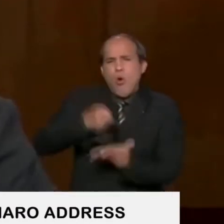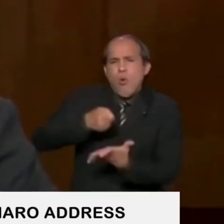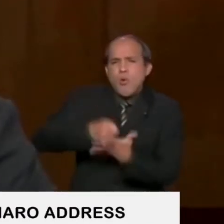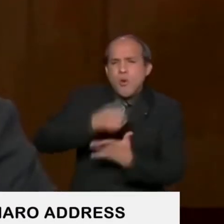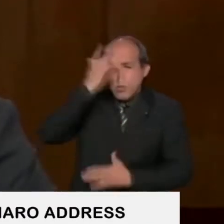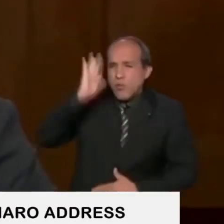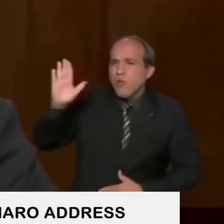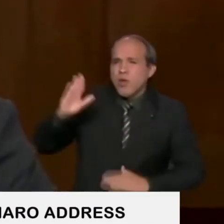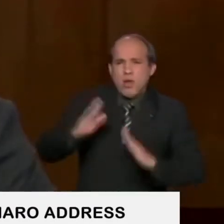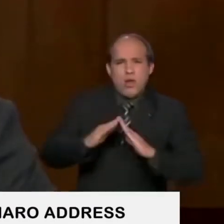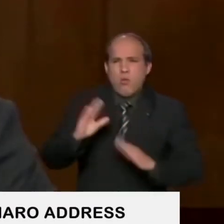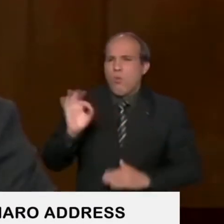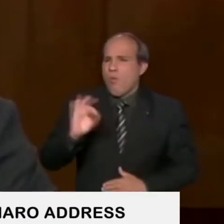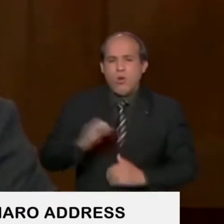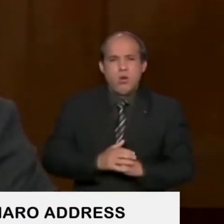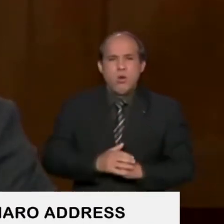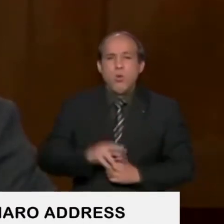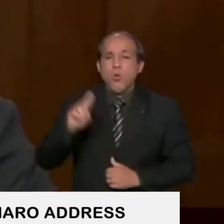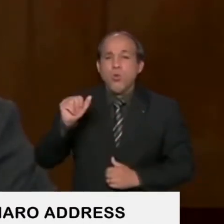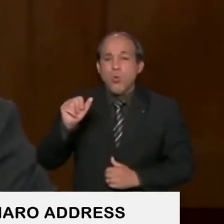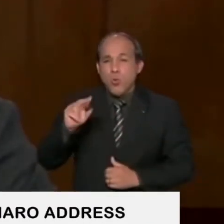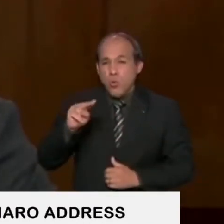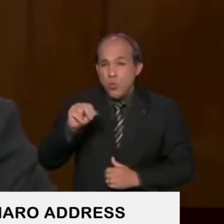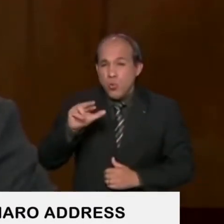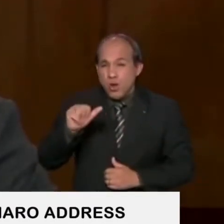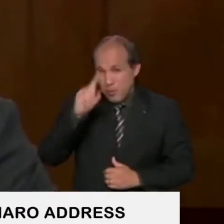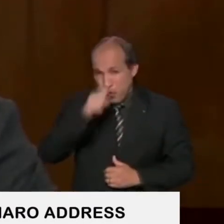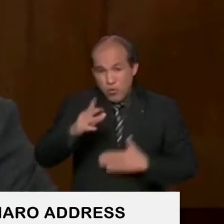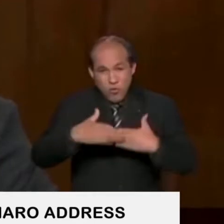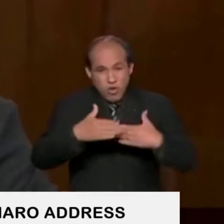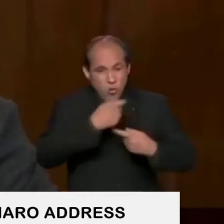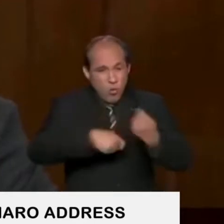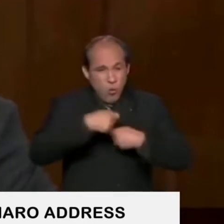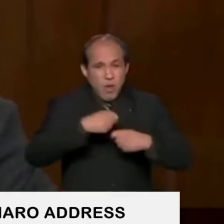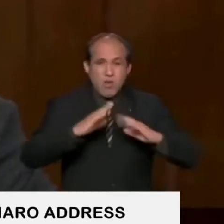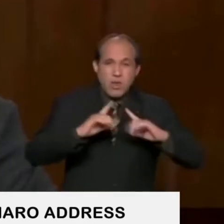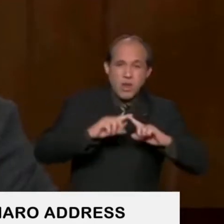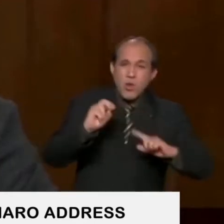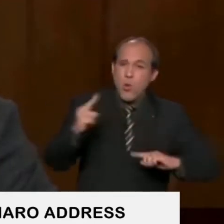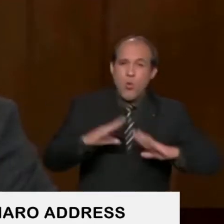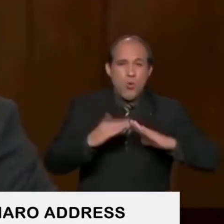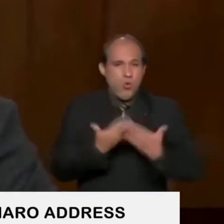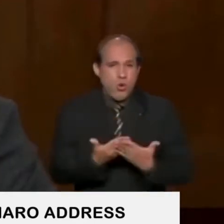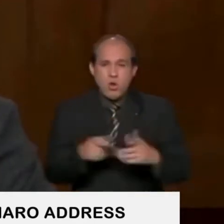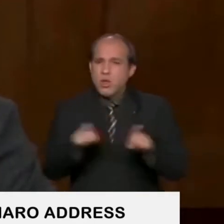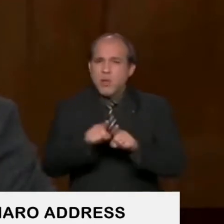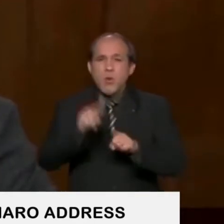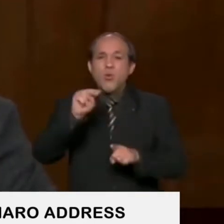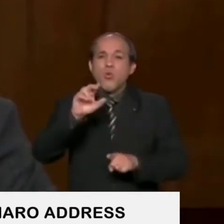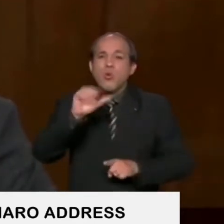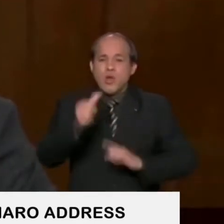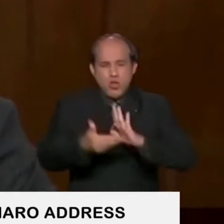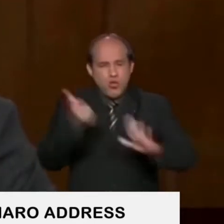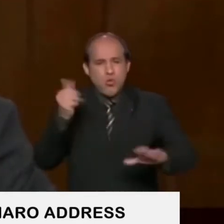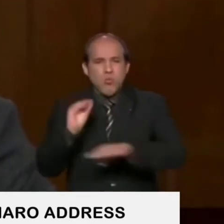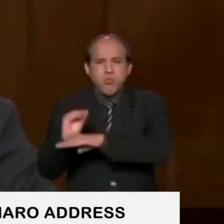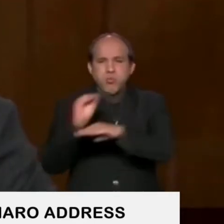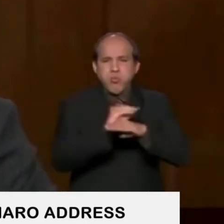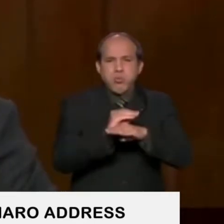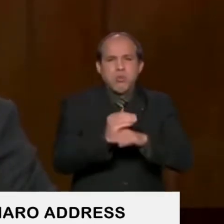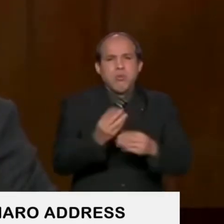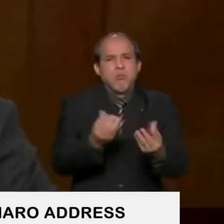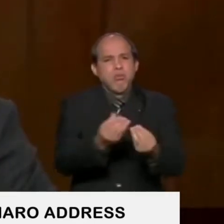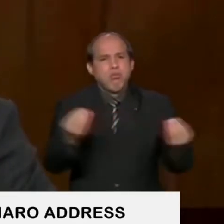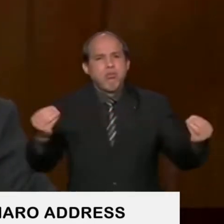did not force anyone to stay at home, did not close stores, did not close churches or schools, and did not take away the livelihood of millions